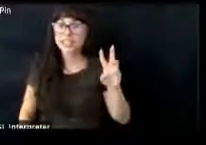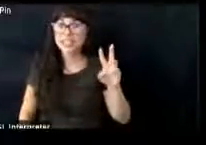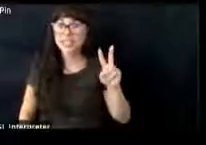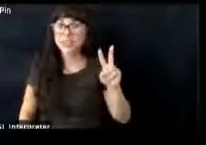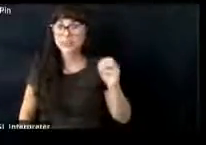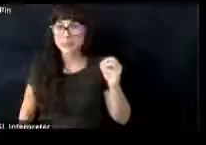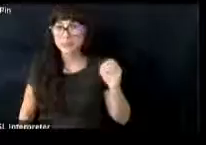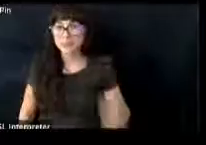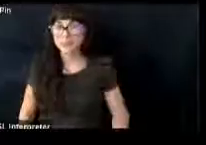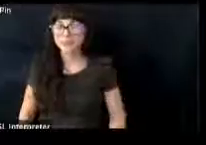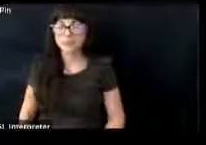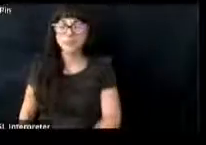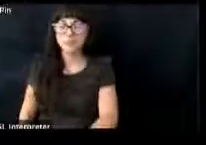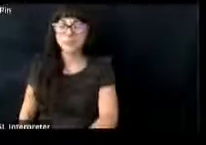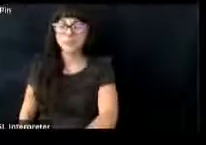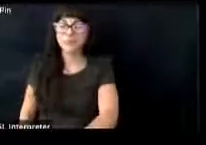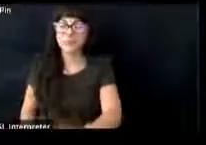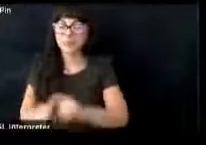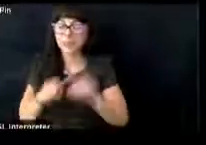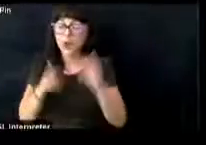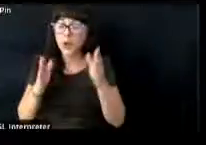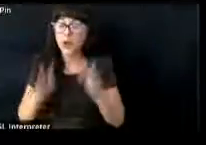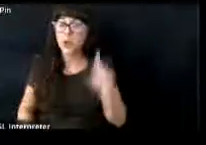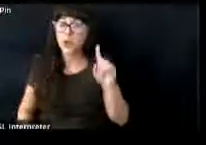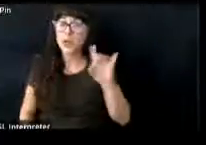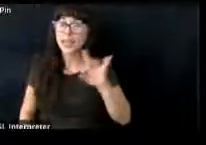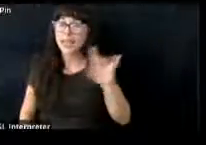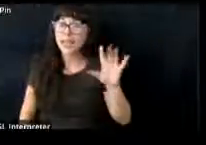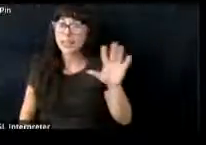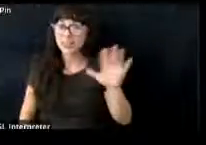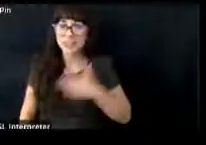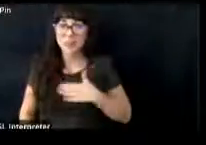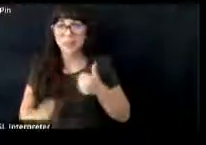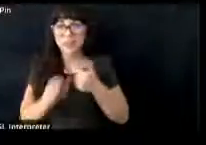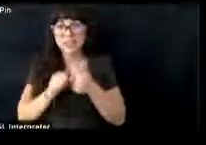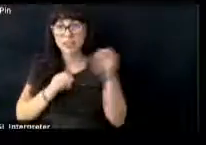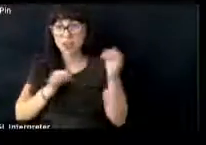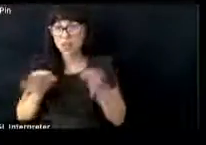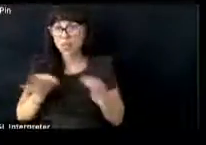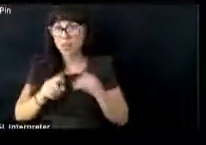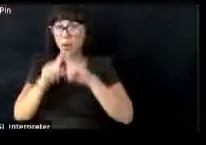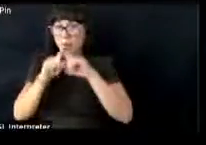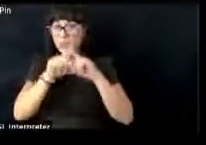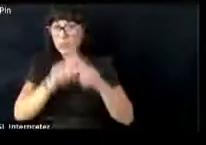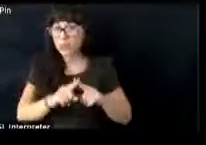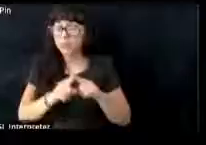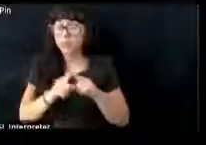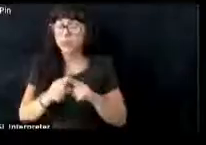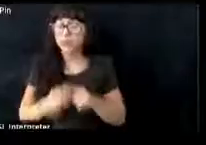1620. Caller 1885, if you will please follow the prompts to unmute.